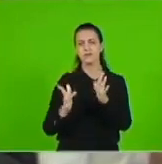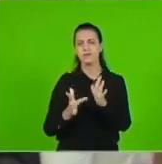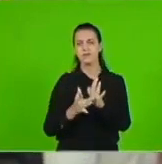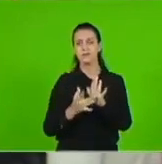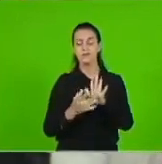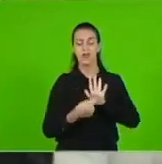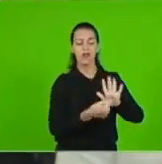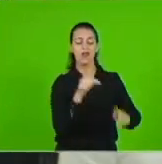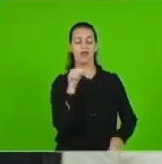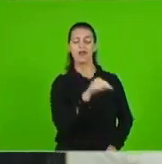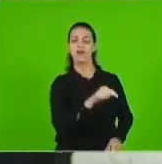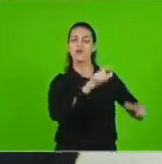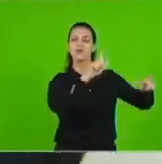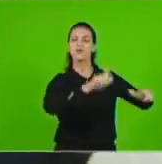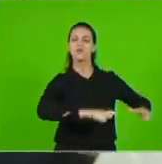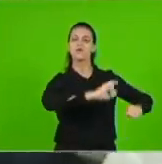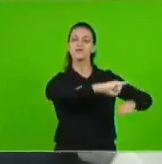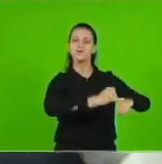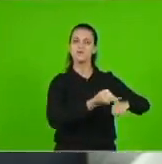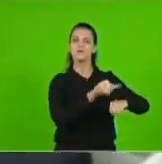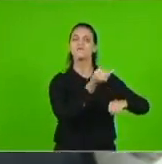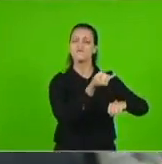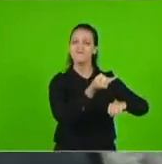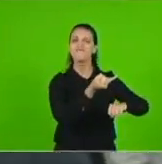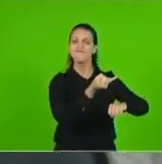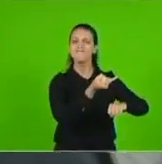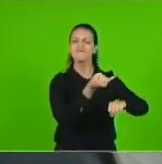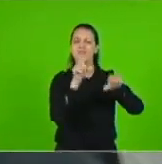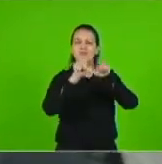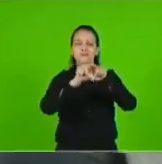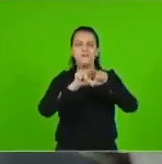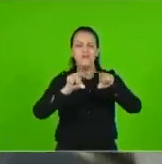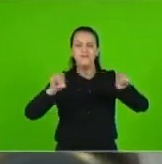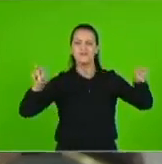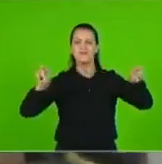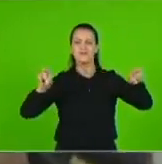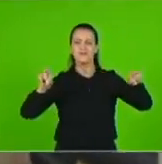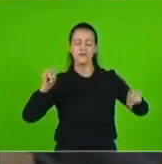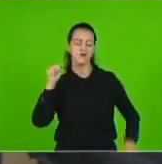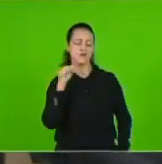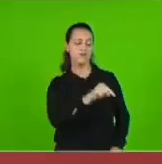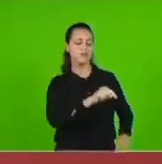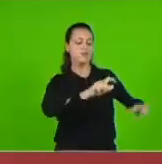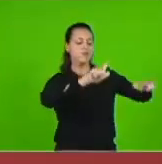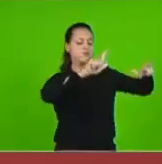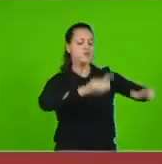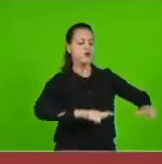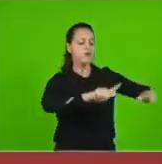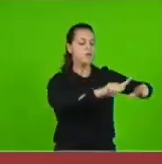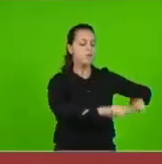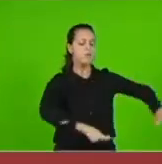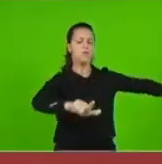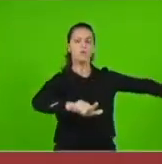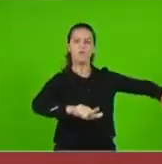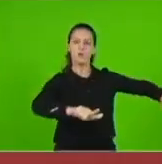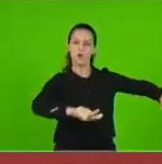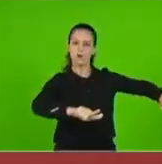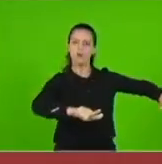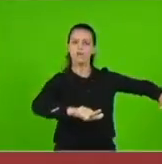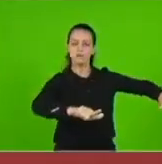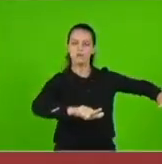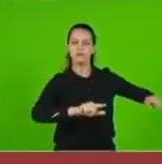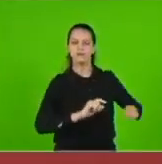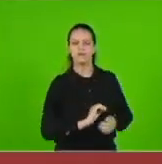Jesus about Jerusalem city, we want to emphasize this, a phrase,